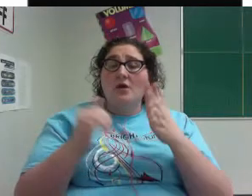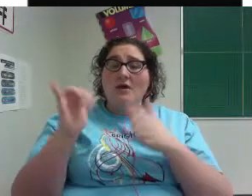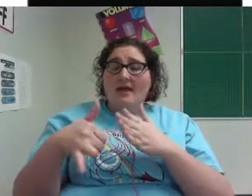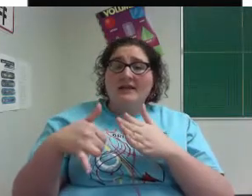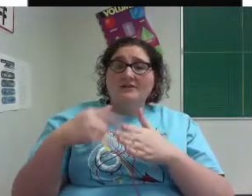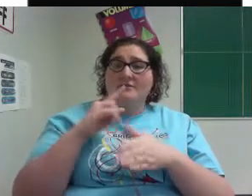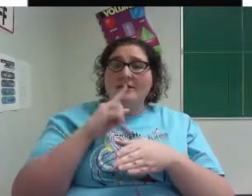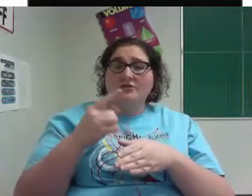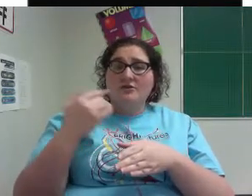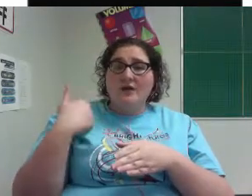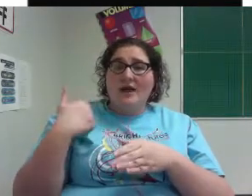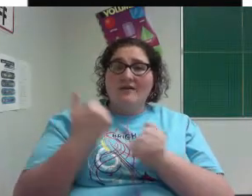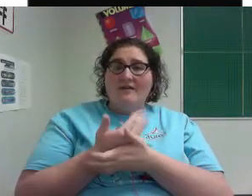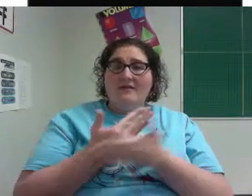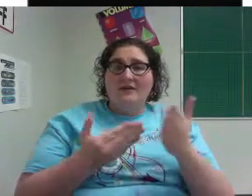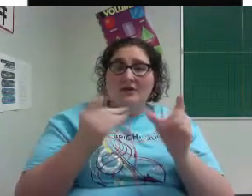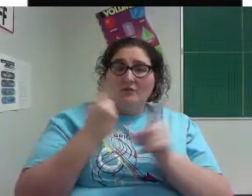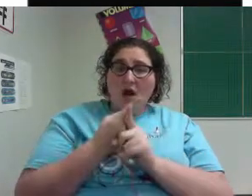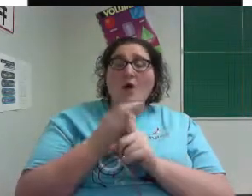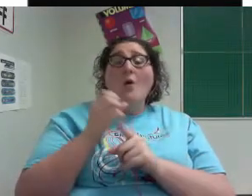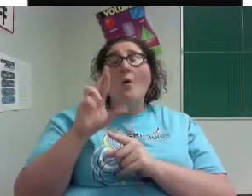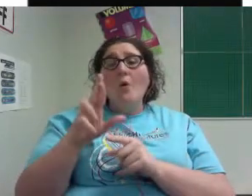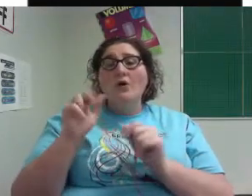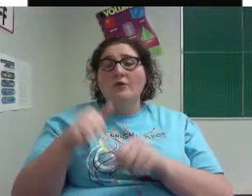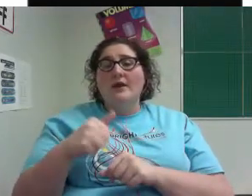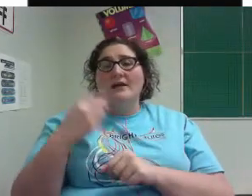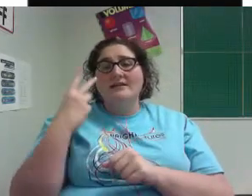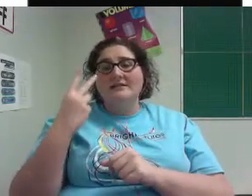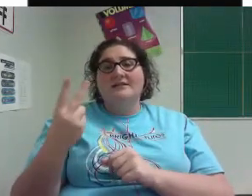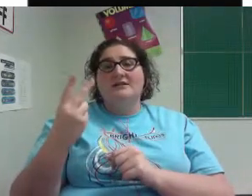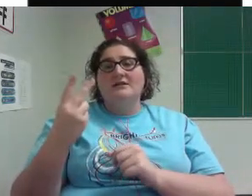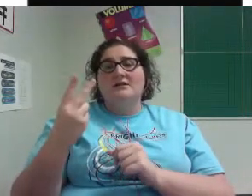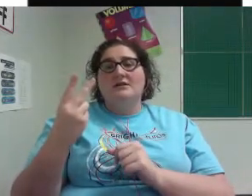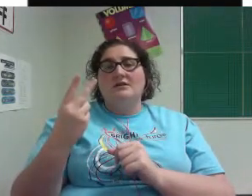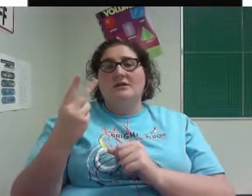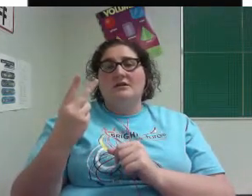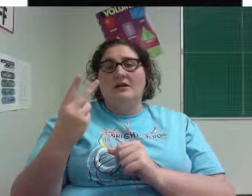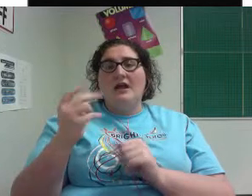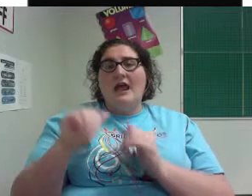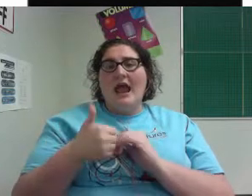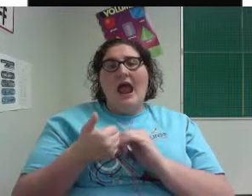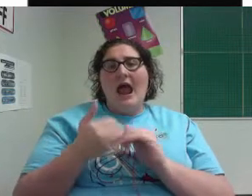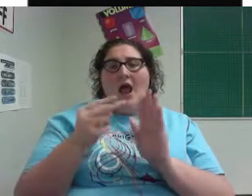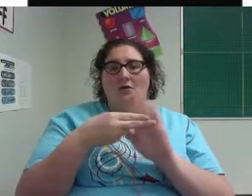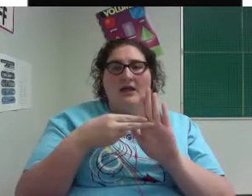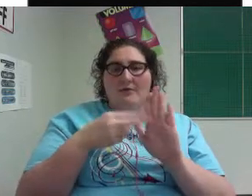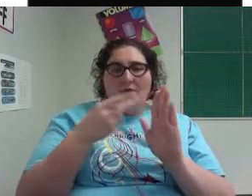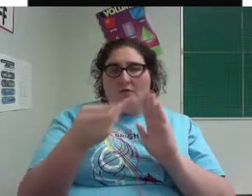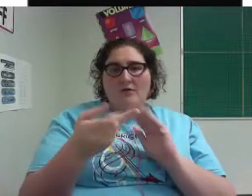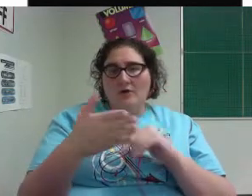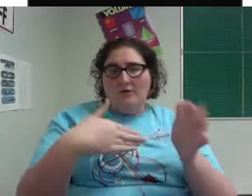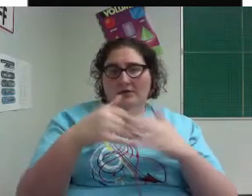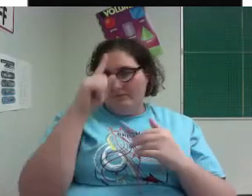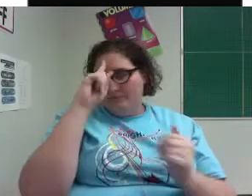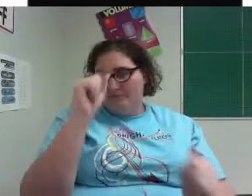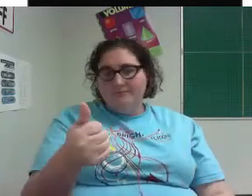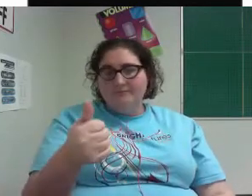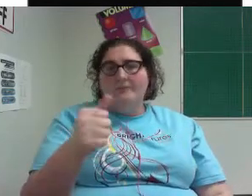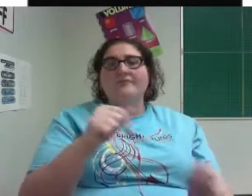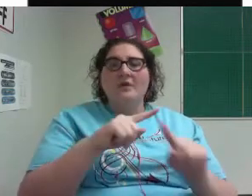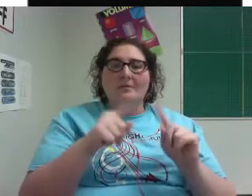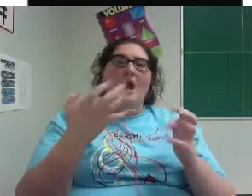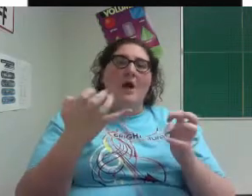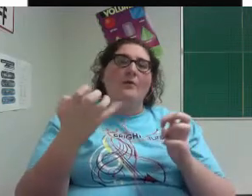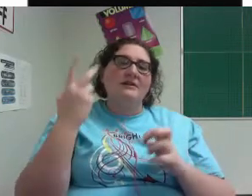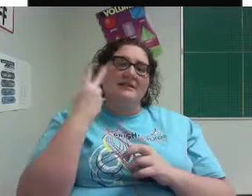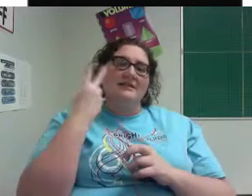draw this, and so that way you can make sure you have all your sides correctly, or you can look at how it was labeled here. It's up to you, but I do